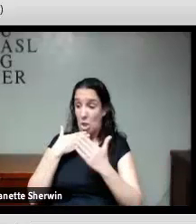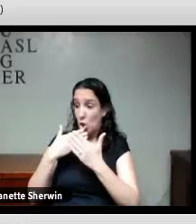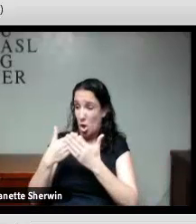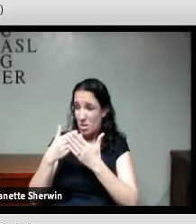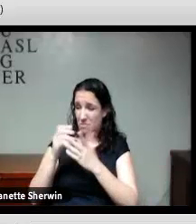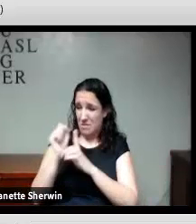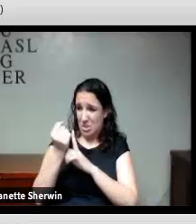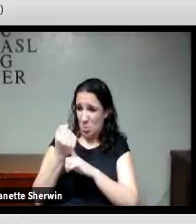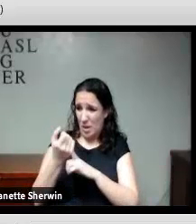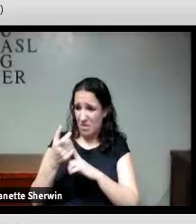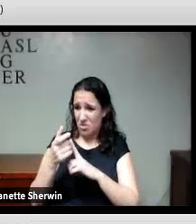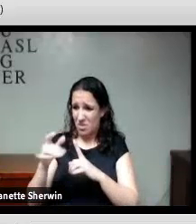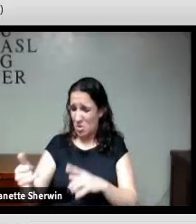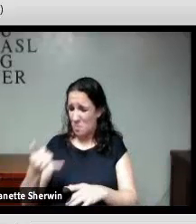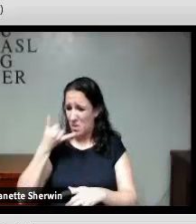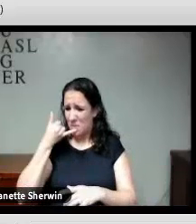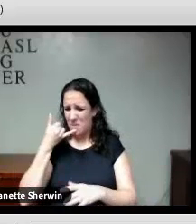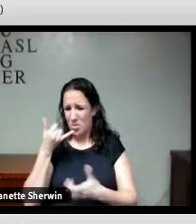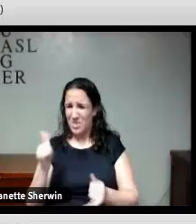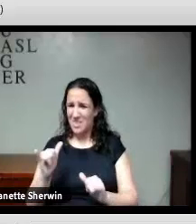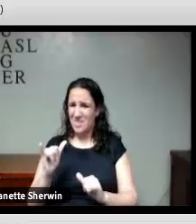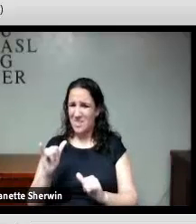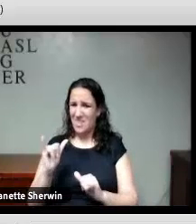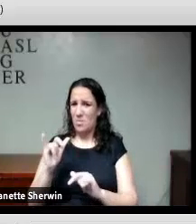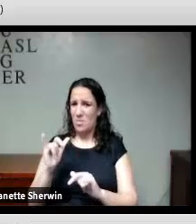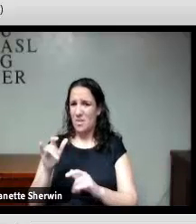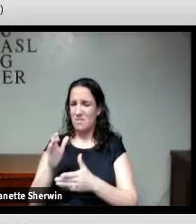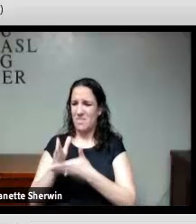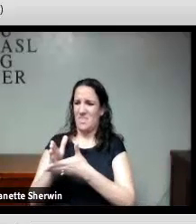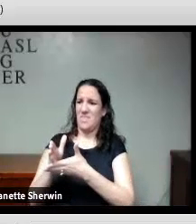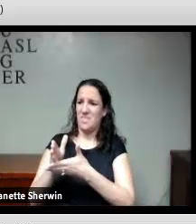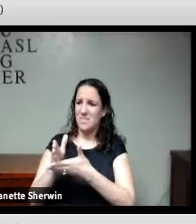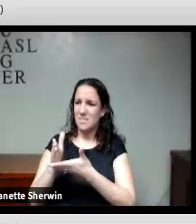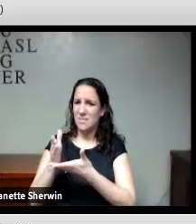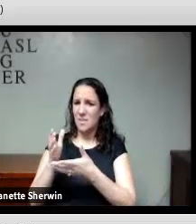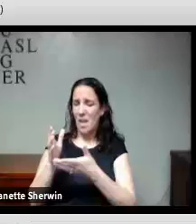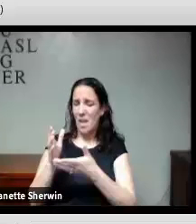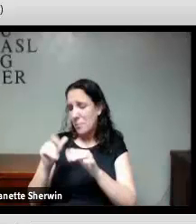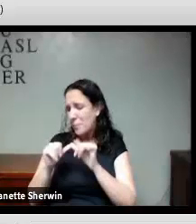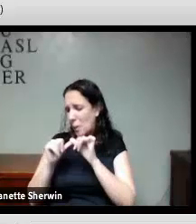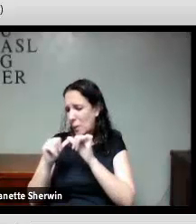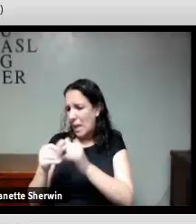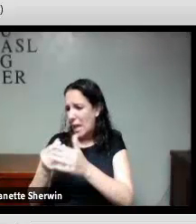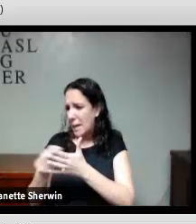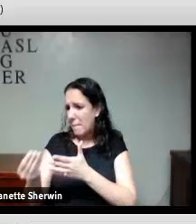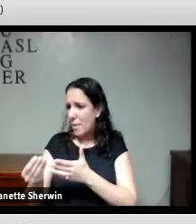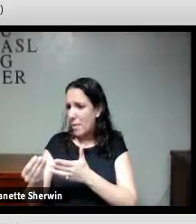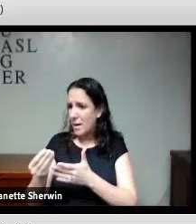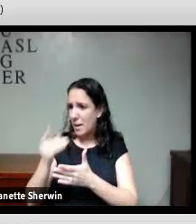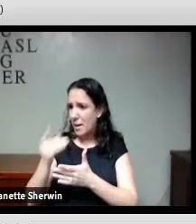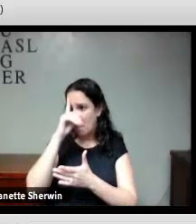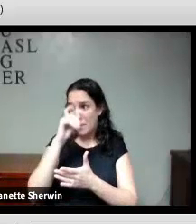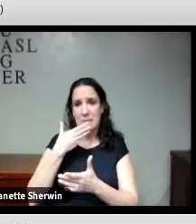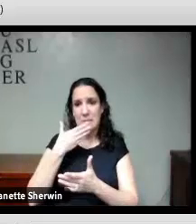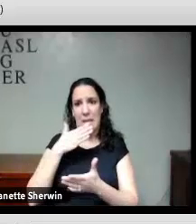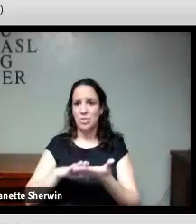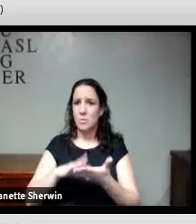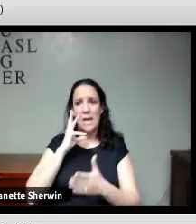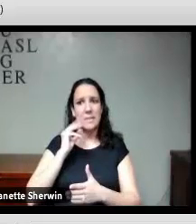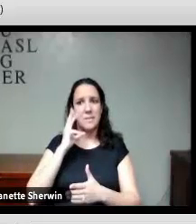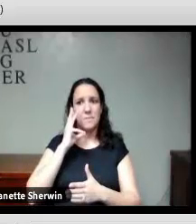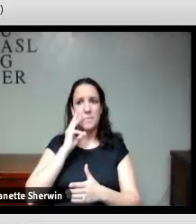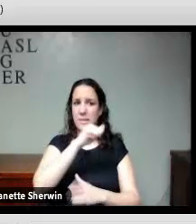a stopper for me, but I will tell you I went ahead and bought the furniture there because I'd had such bad experiences other places that was